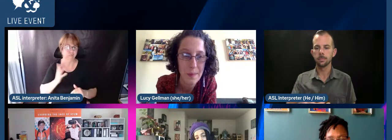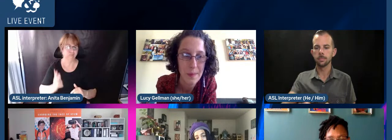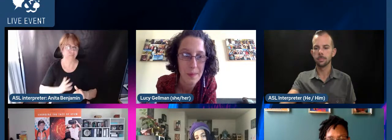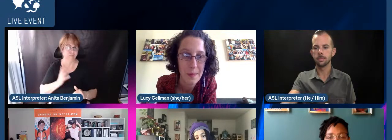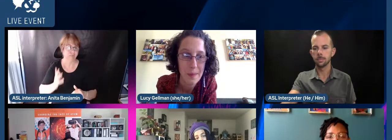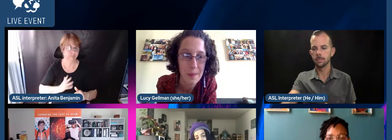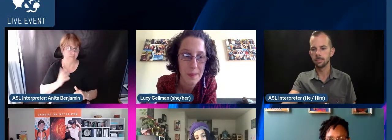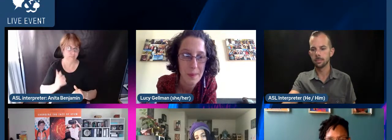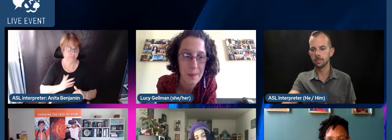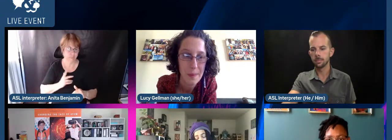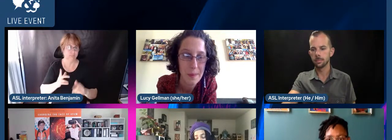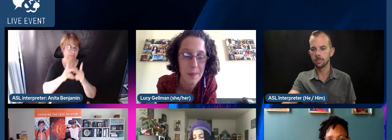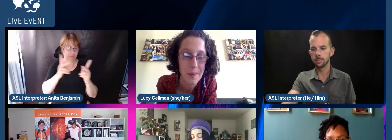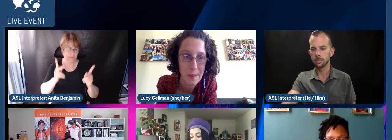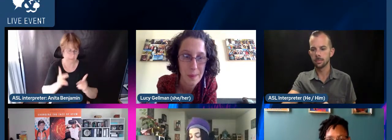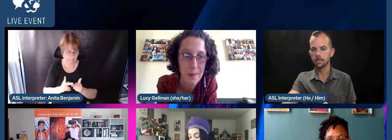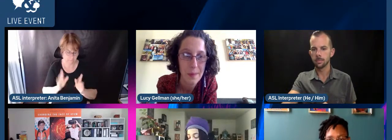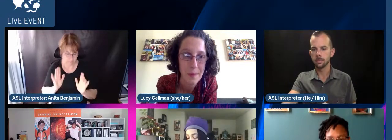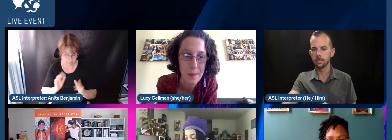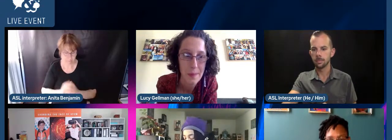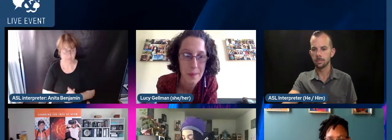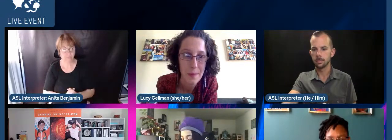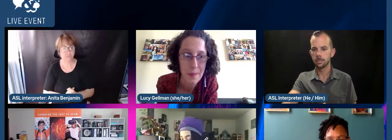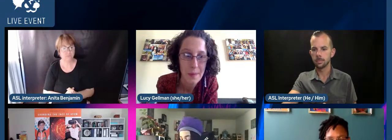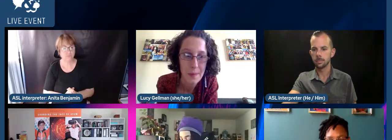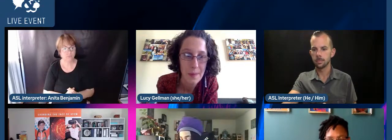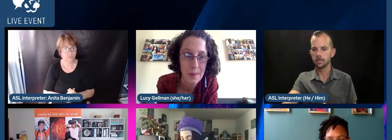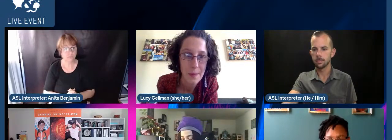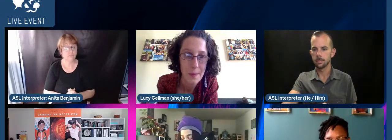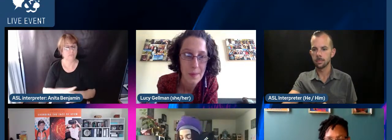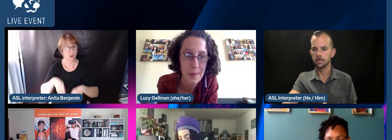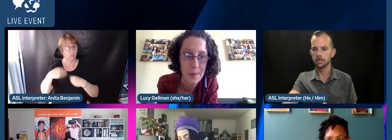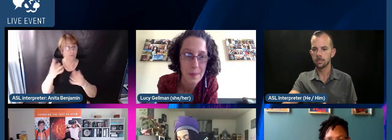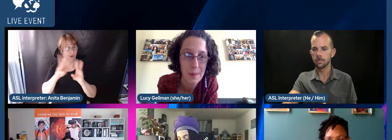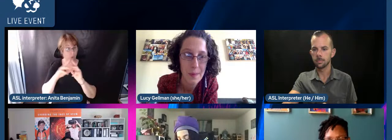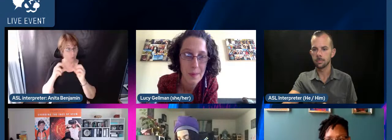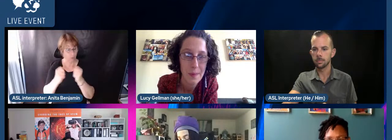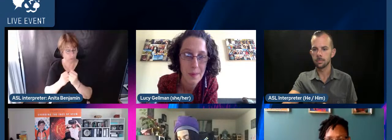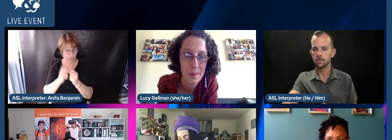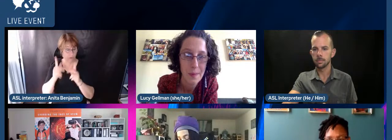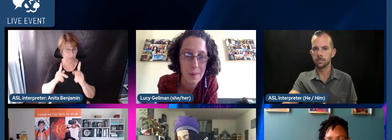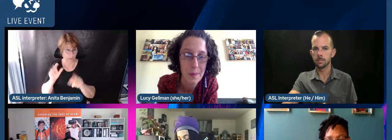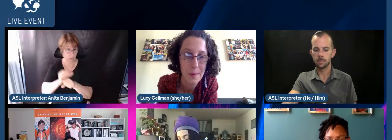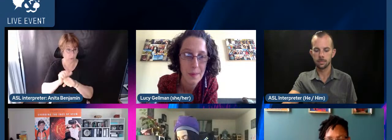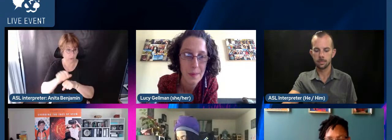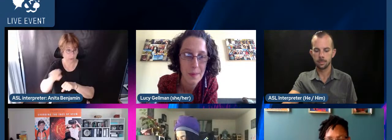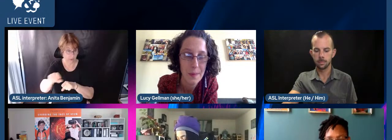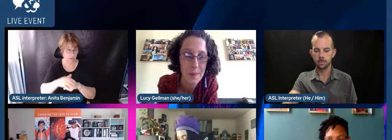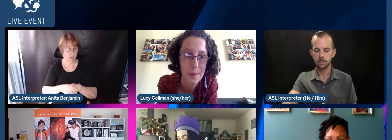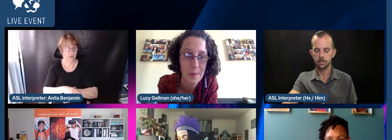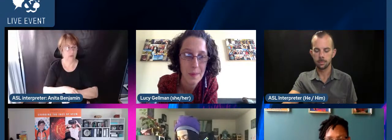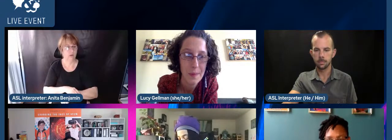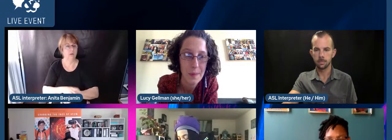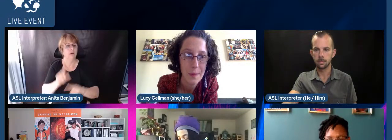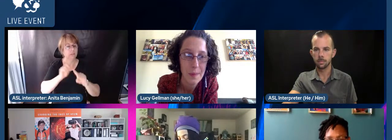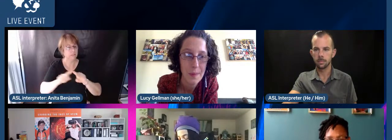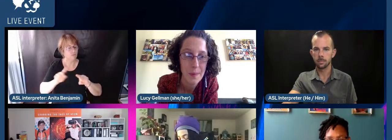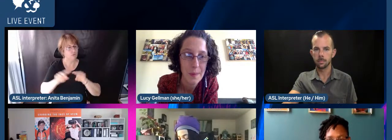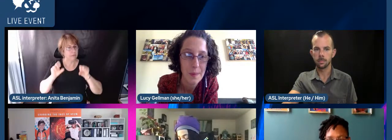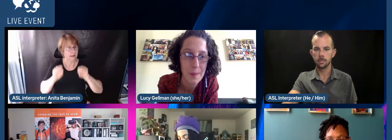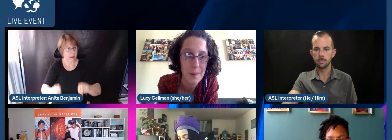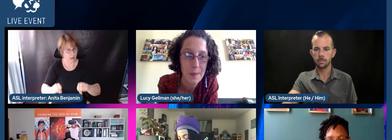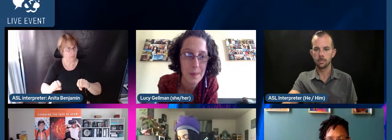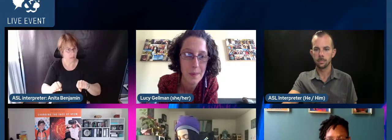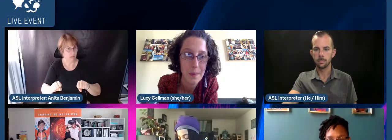elitist, scientific, and I did a workshop for folks got differently abled, and I